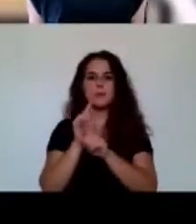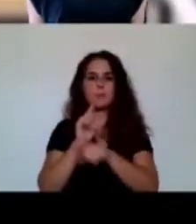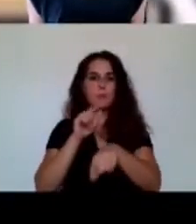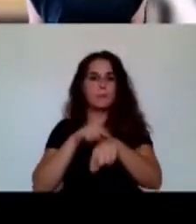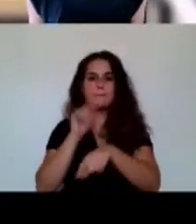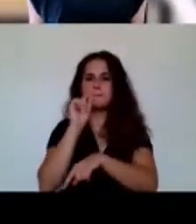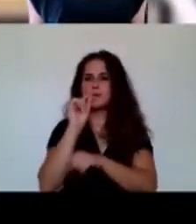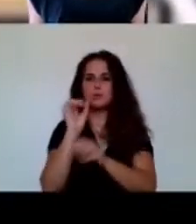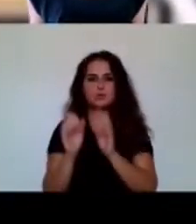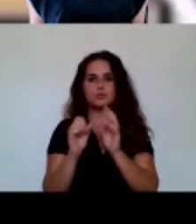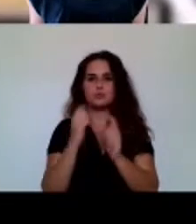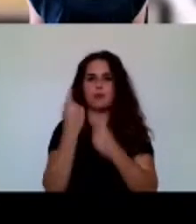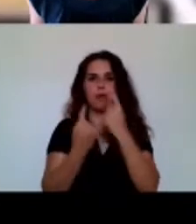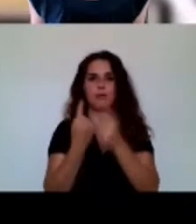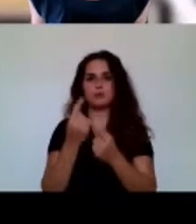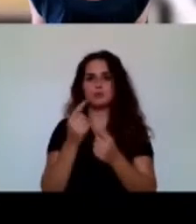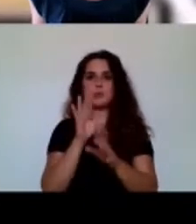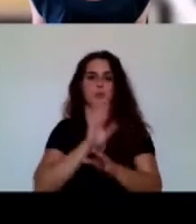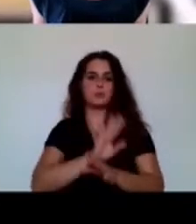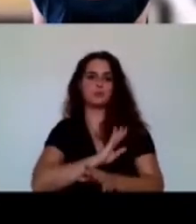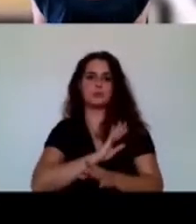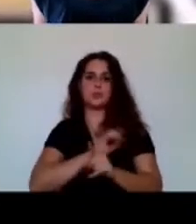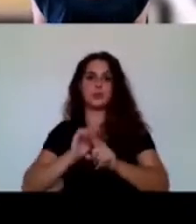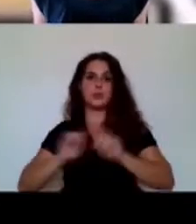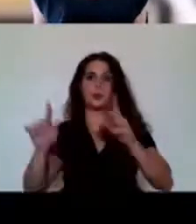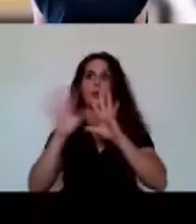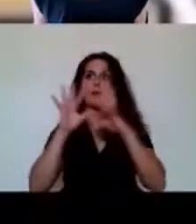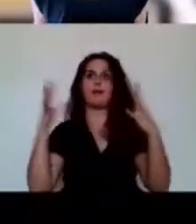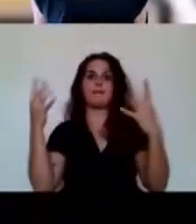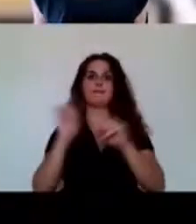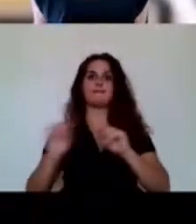minutes of a different exposure to a different environment.